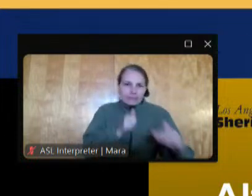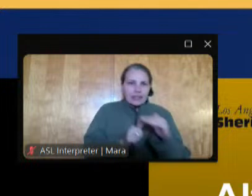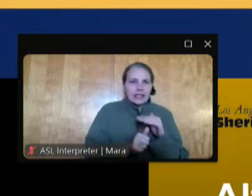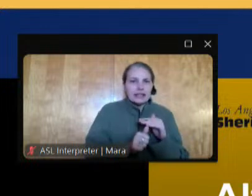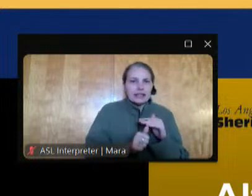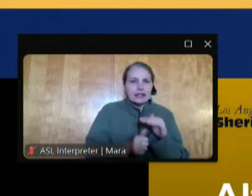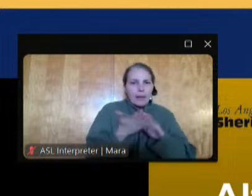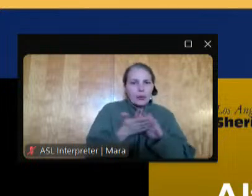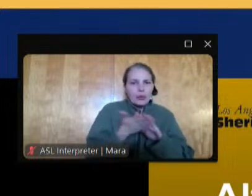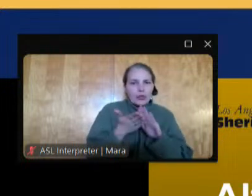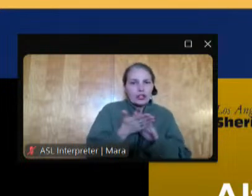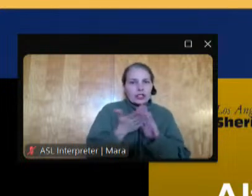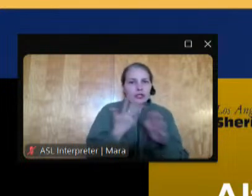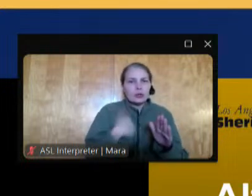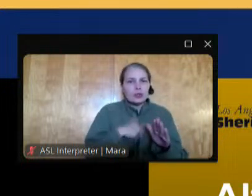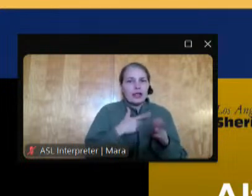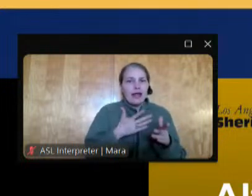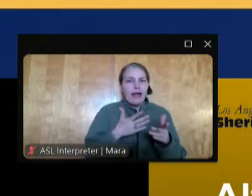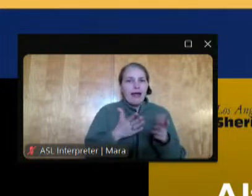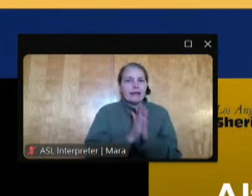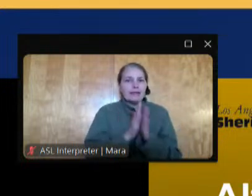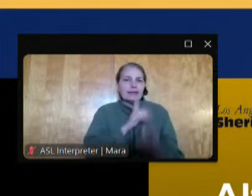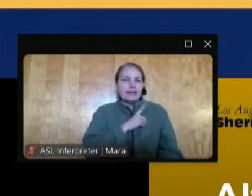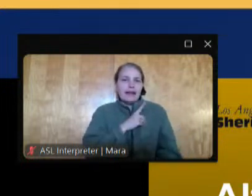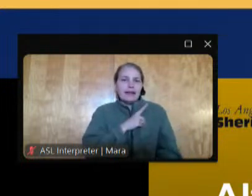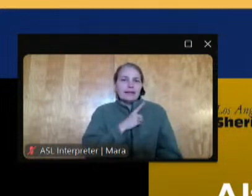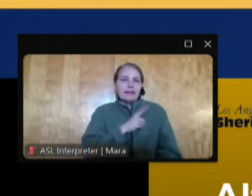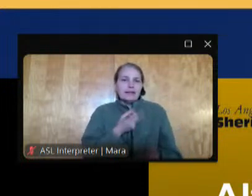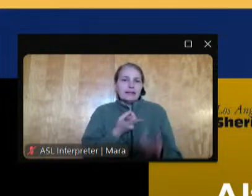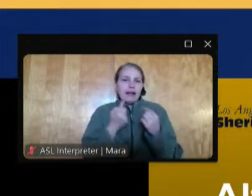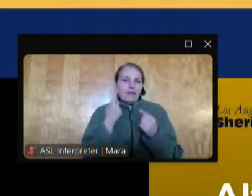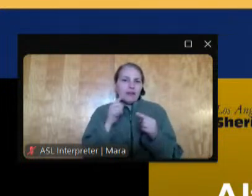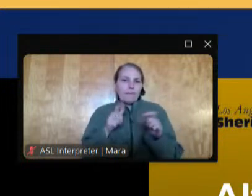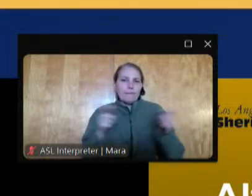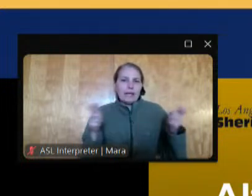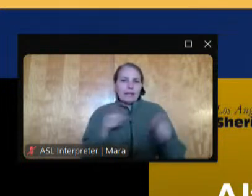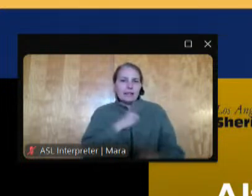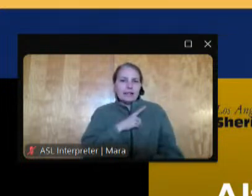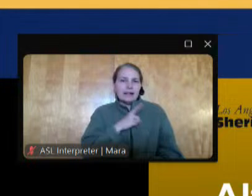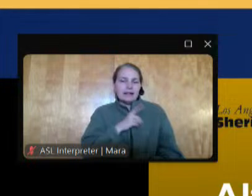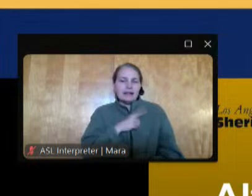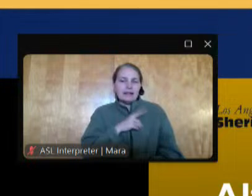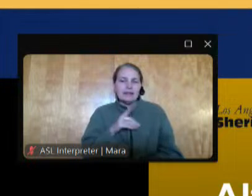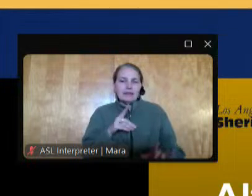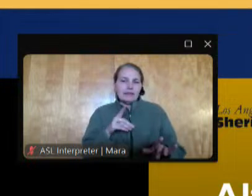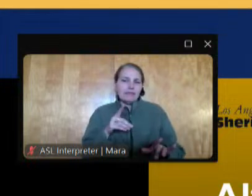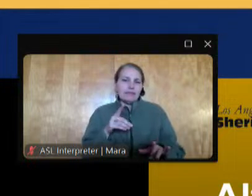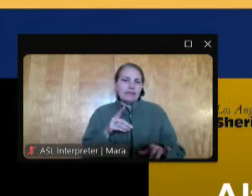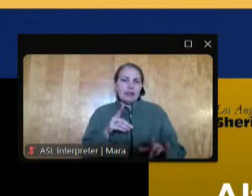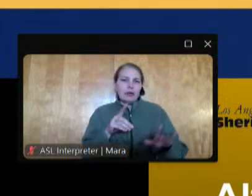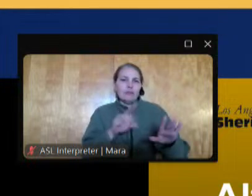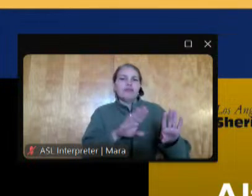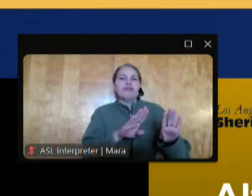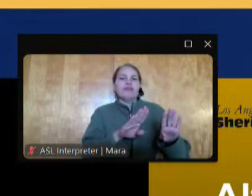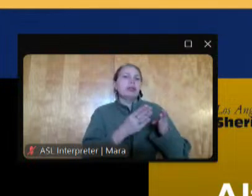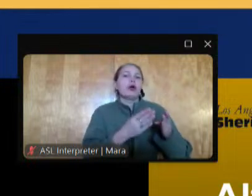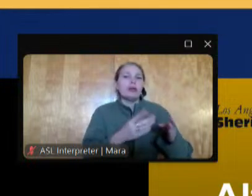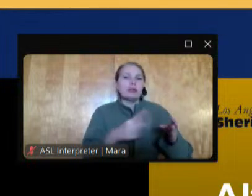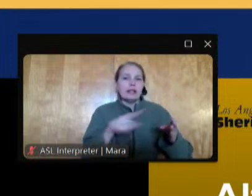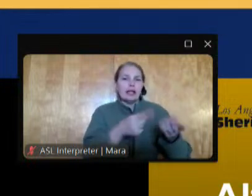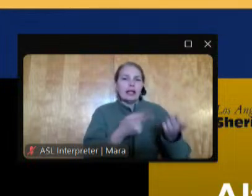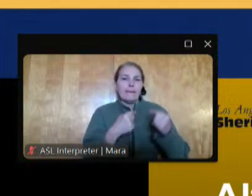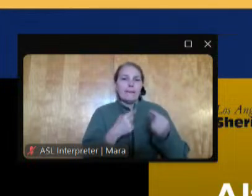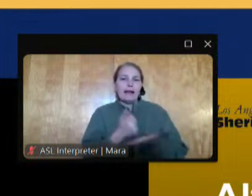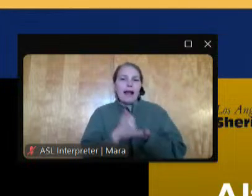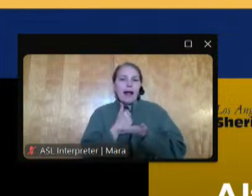major detective bureaus. They come in to help us out. We're working right now with nonprofits